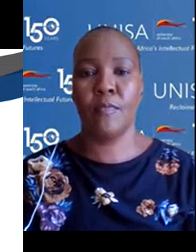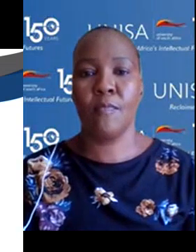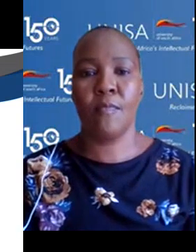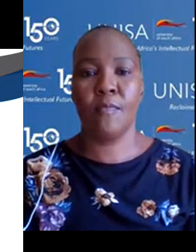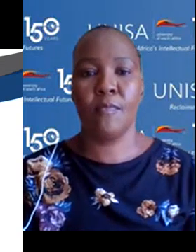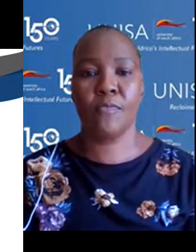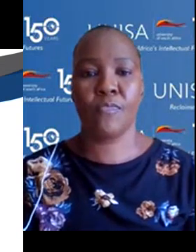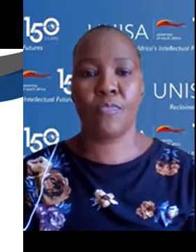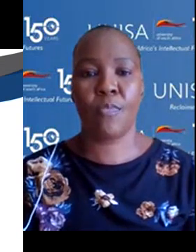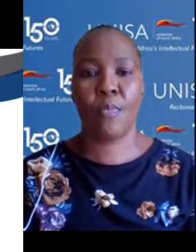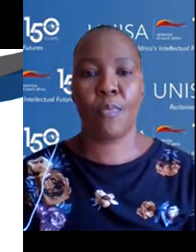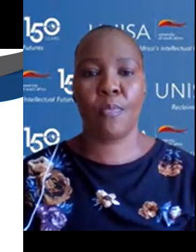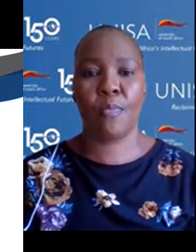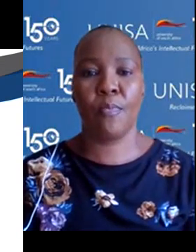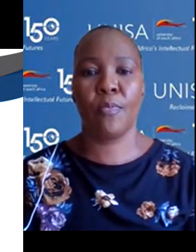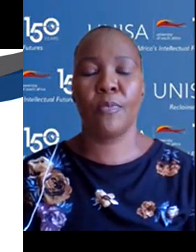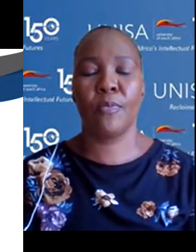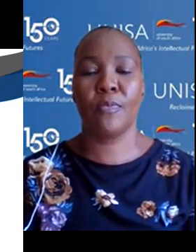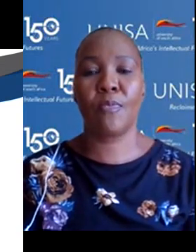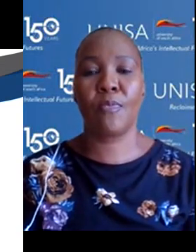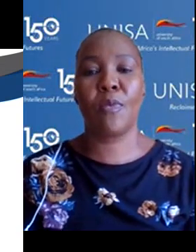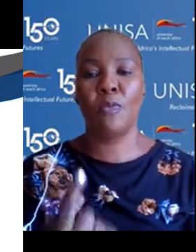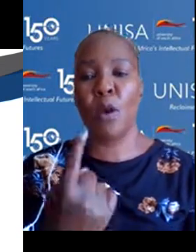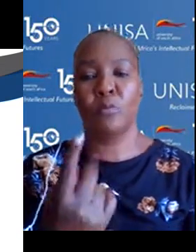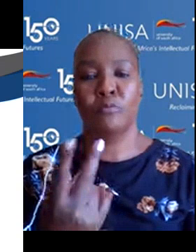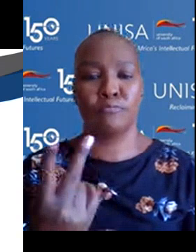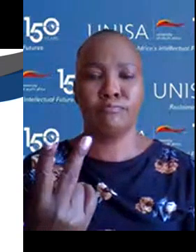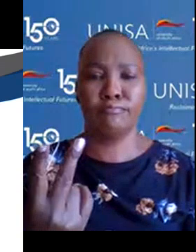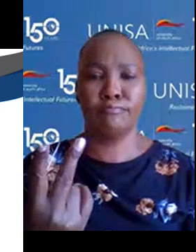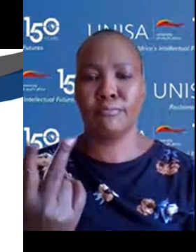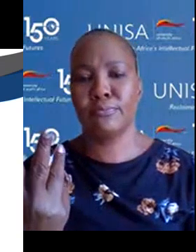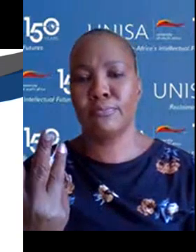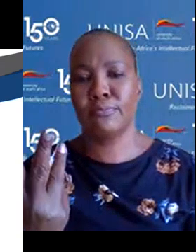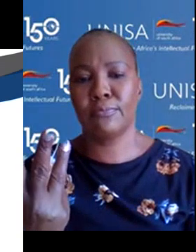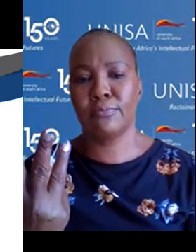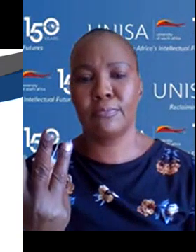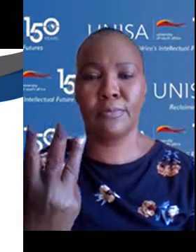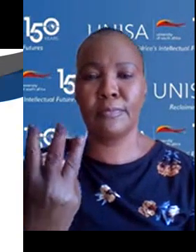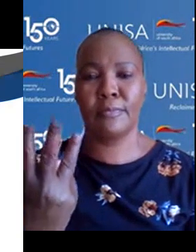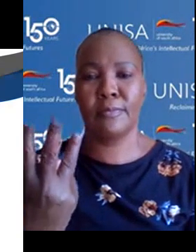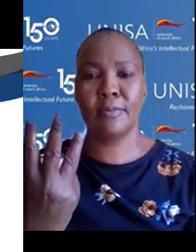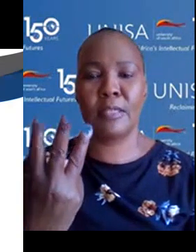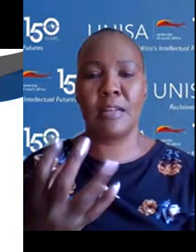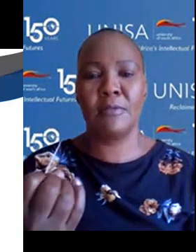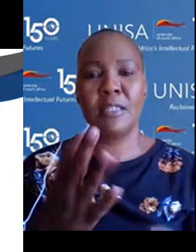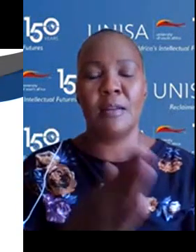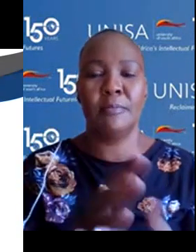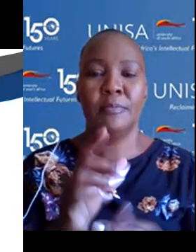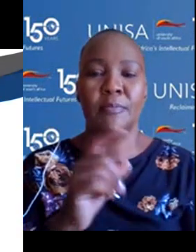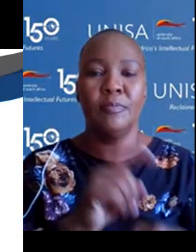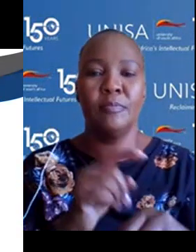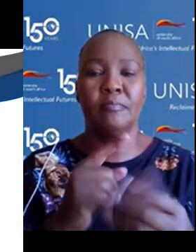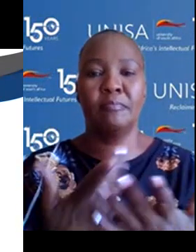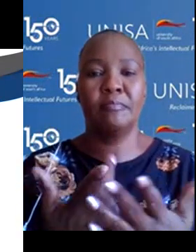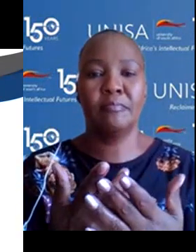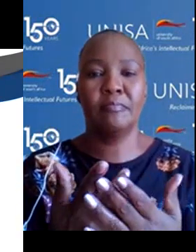Okay, it seems like we're good to go. Oh, there's 1, 2. Okay, so I'm just going to give you some time. I'm just going to repost that